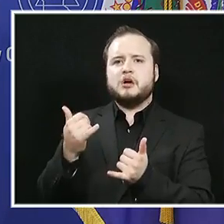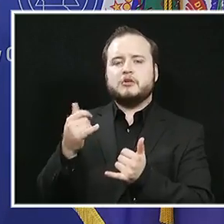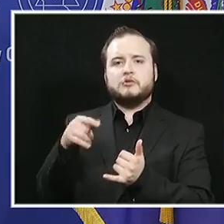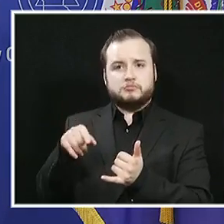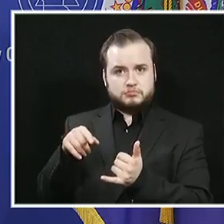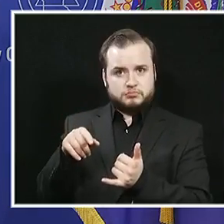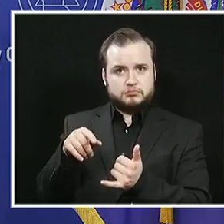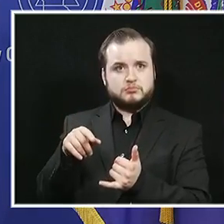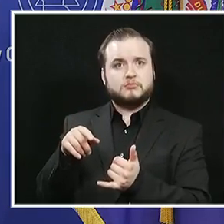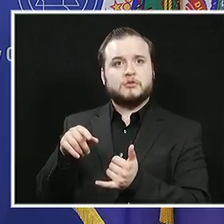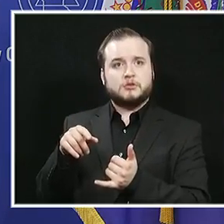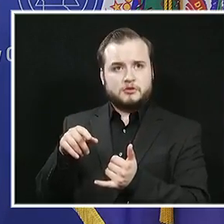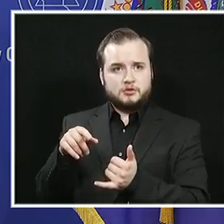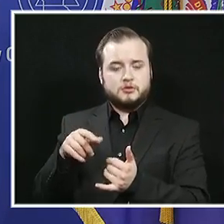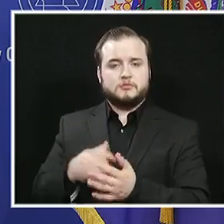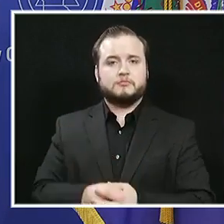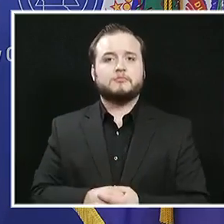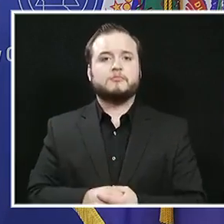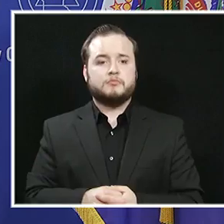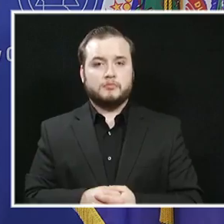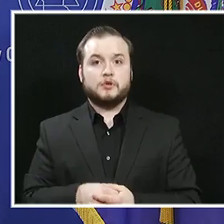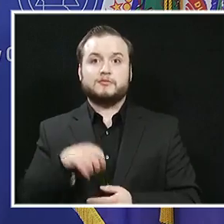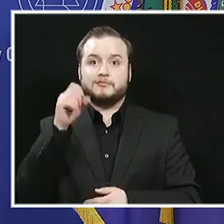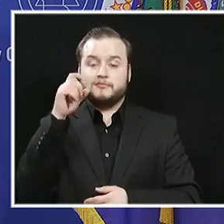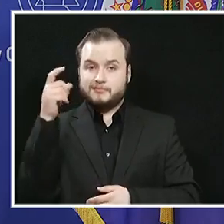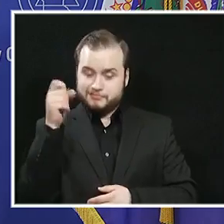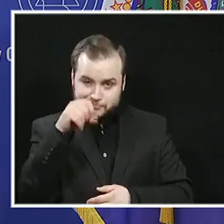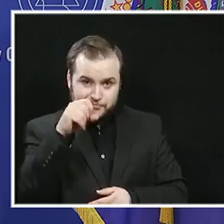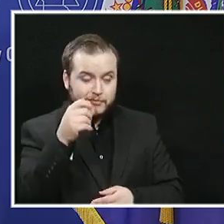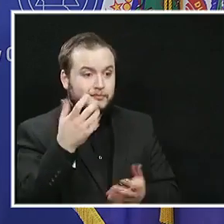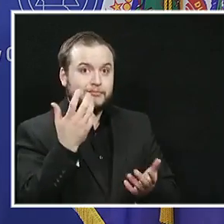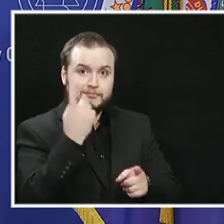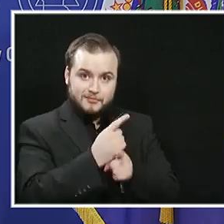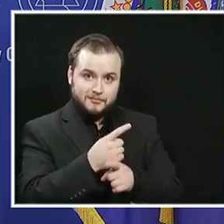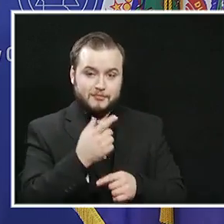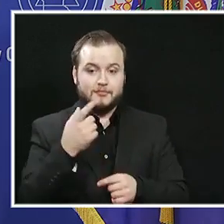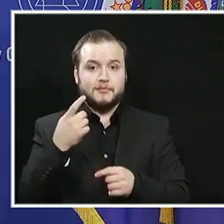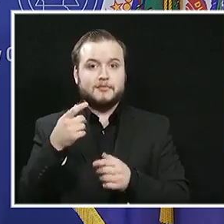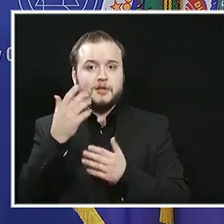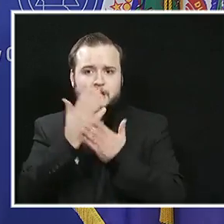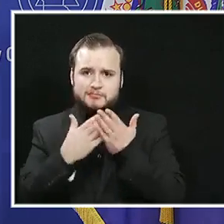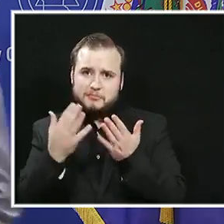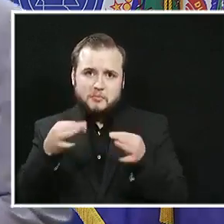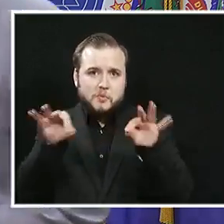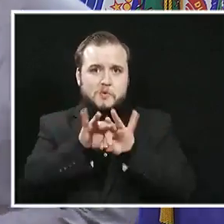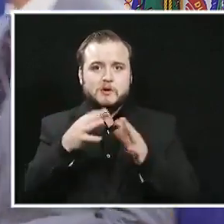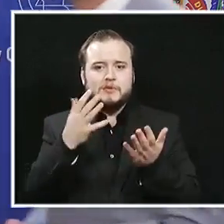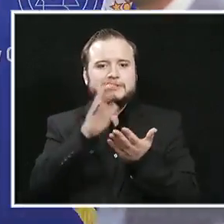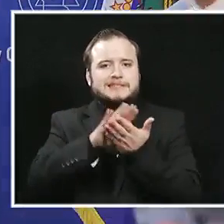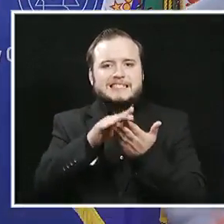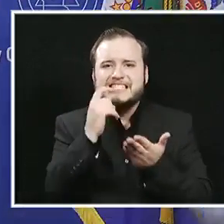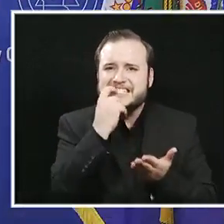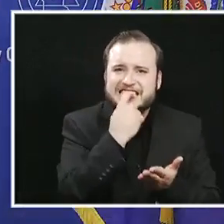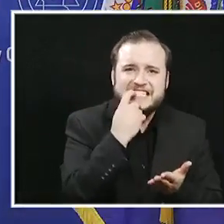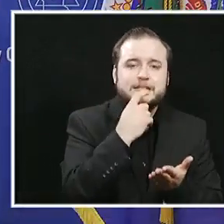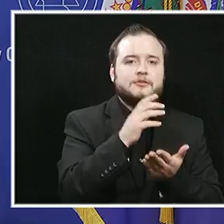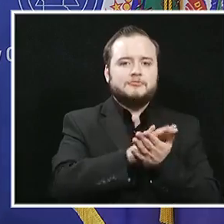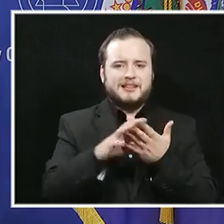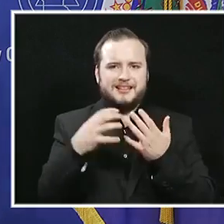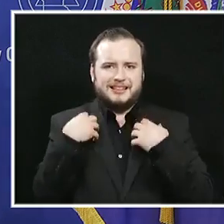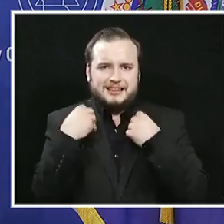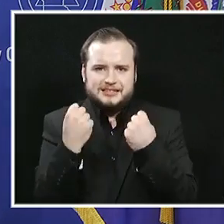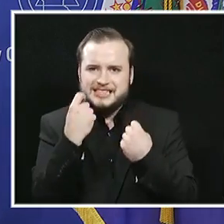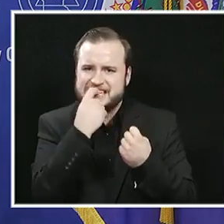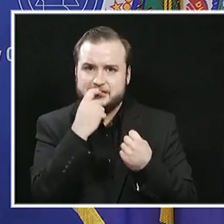to get your teeth clean and have healthy teeth long term. It's elective to some, but in other ways, it's right. Critical to health. Yeah. So. And there's been emergency surgery if you